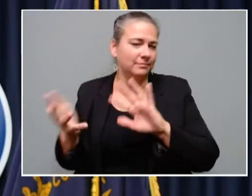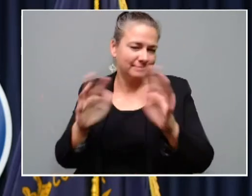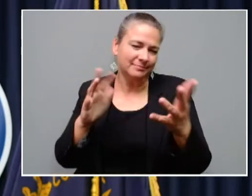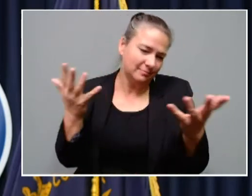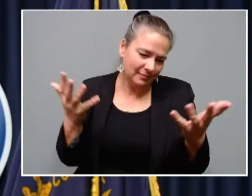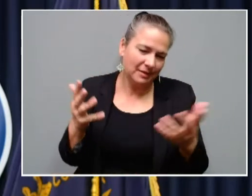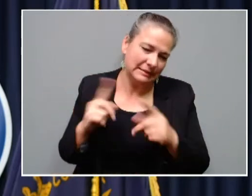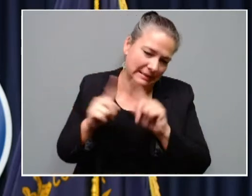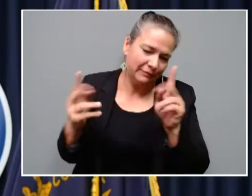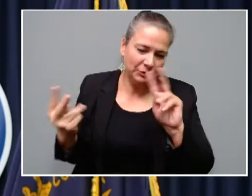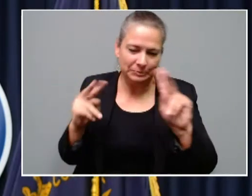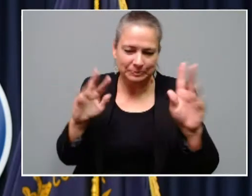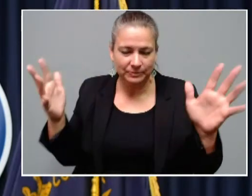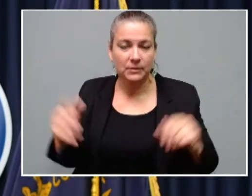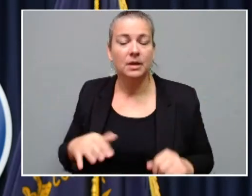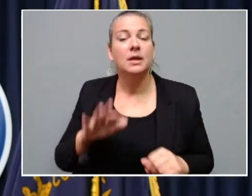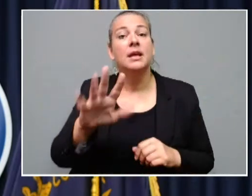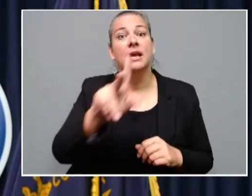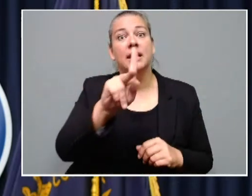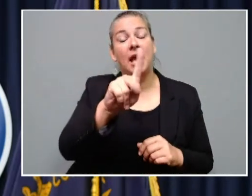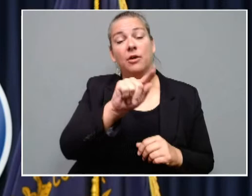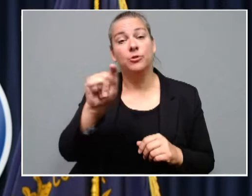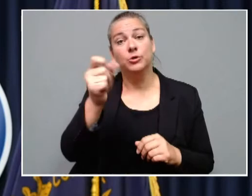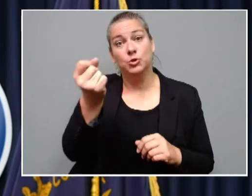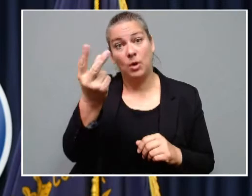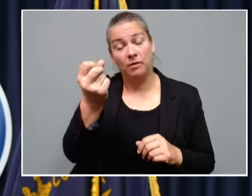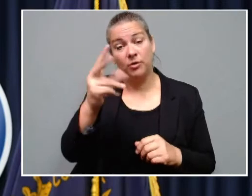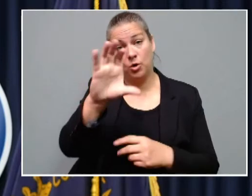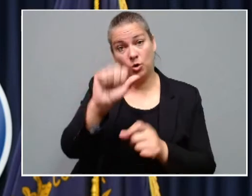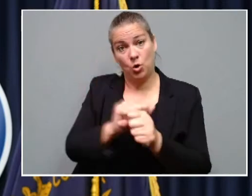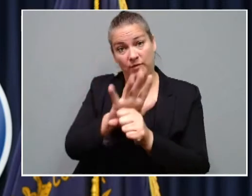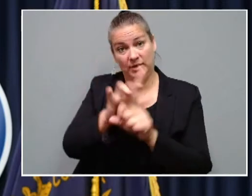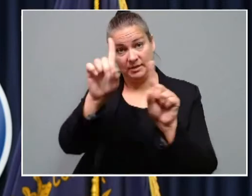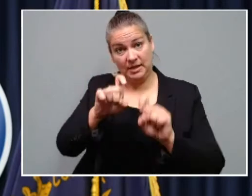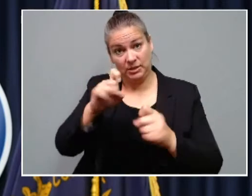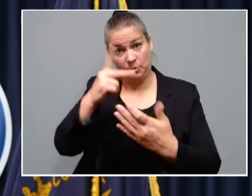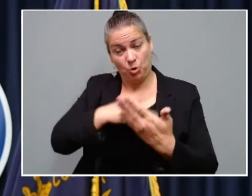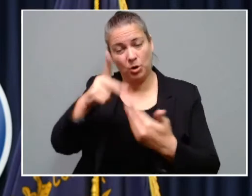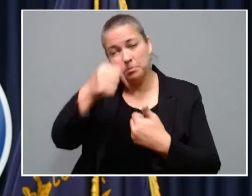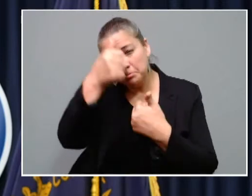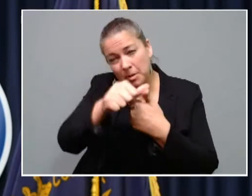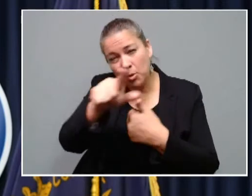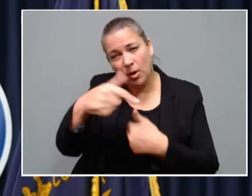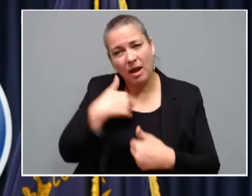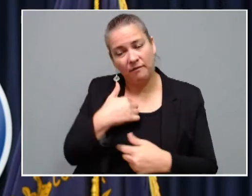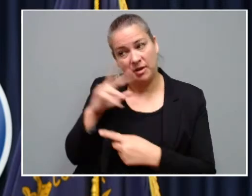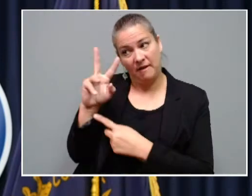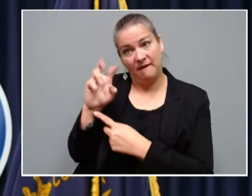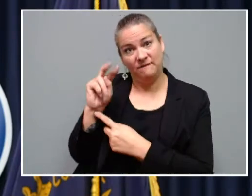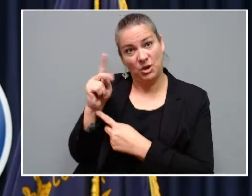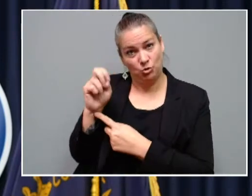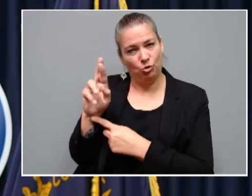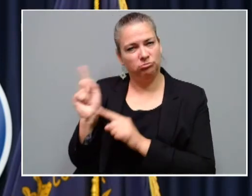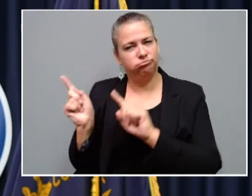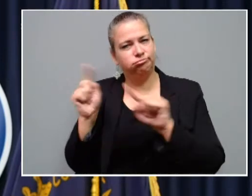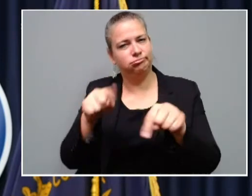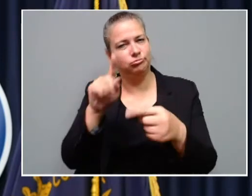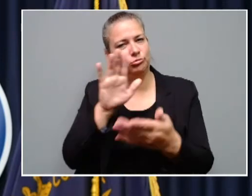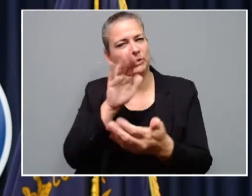on our K through 12 COVID testing program. Remember, we had vendors available to each schools.